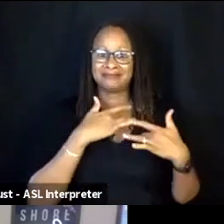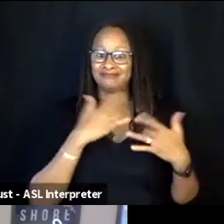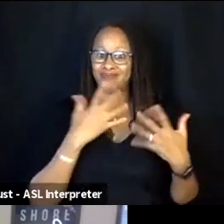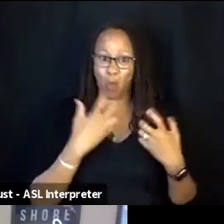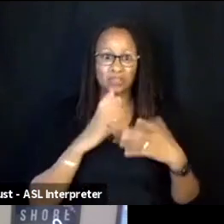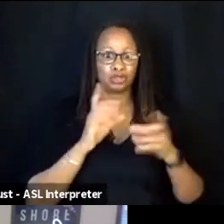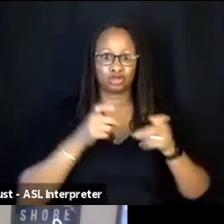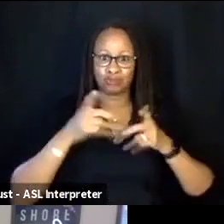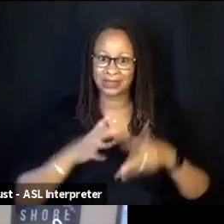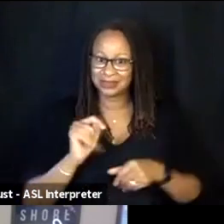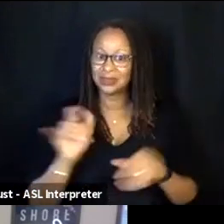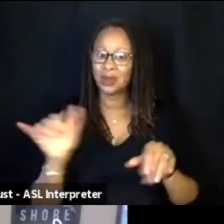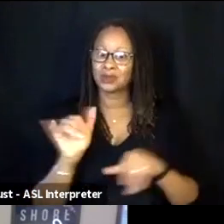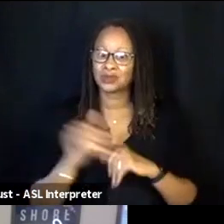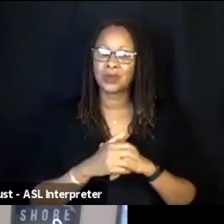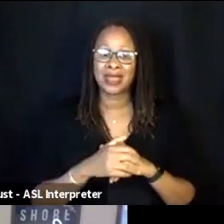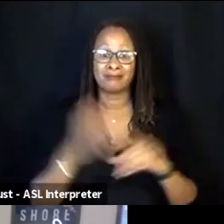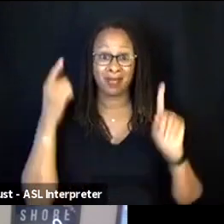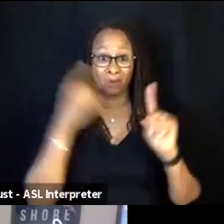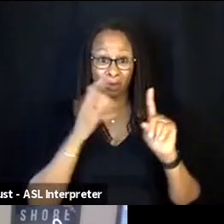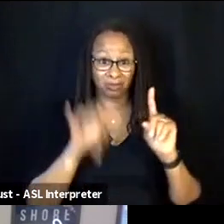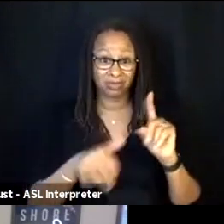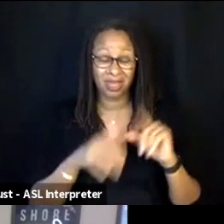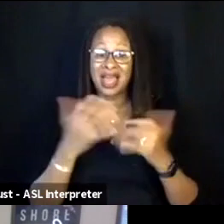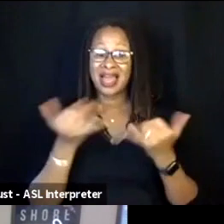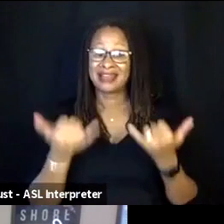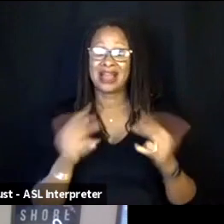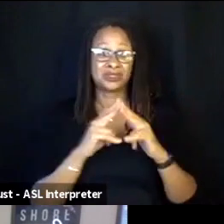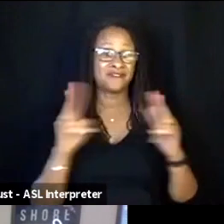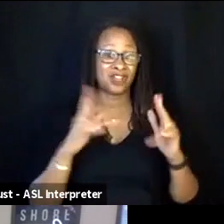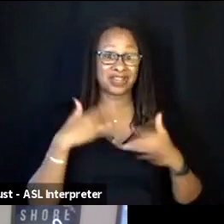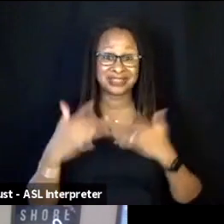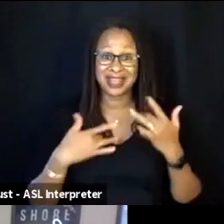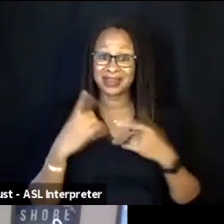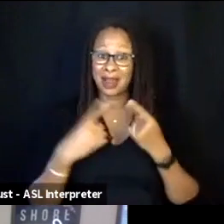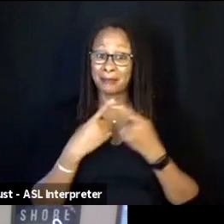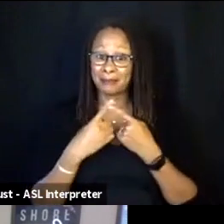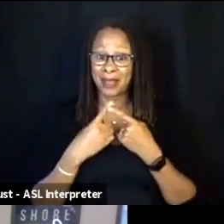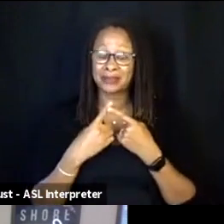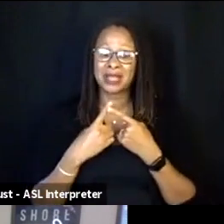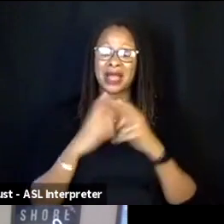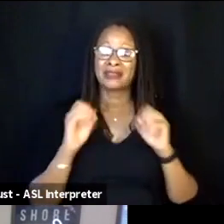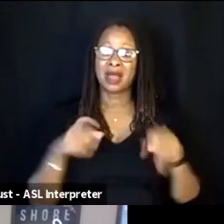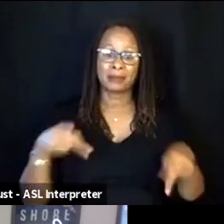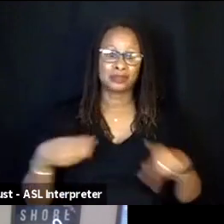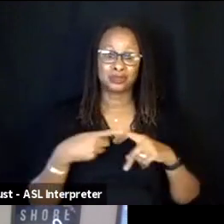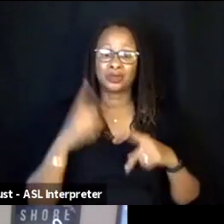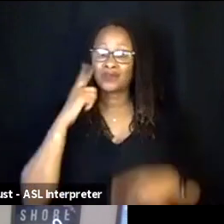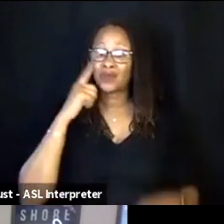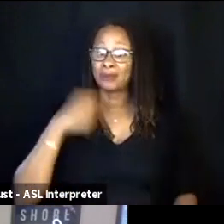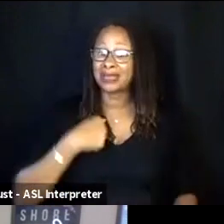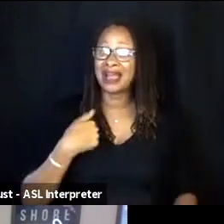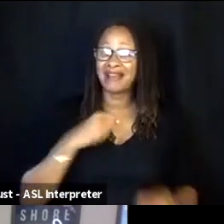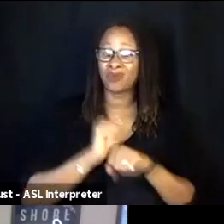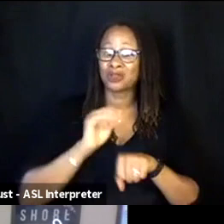directing it. And now I'm, you know, and I was very excited about the opportunity for me. I've worked on